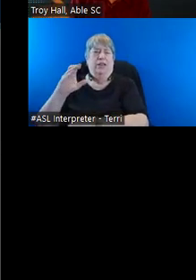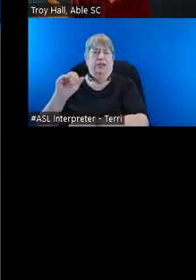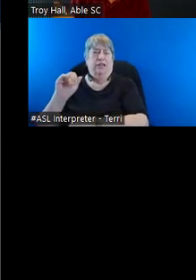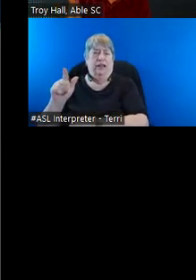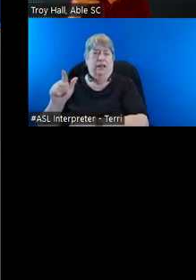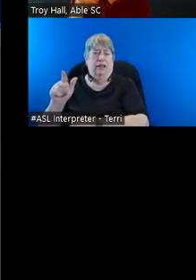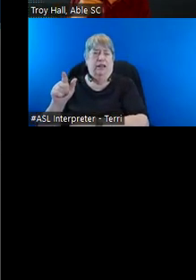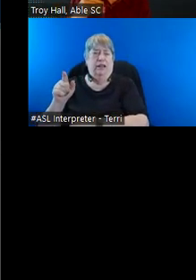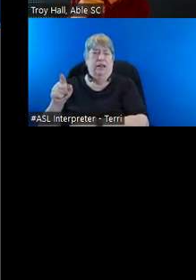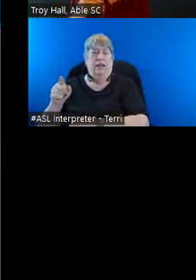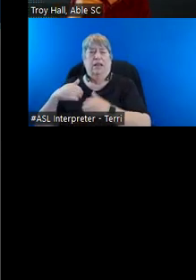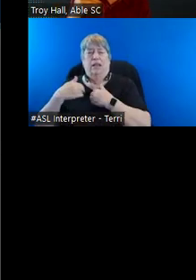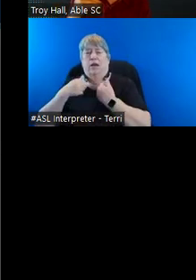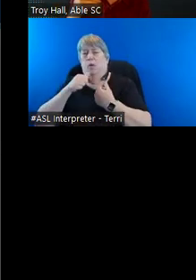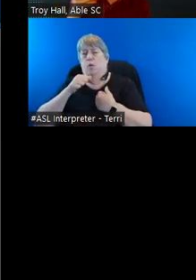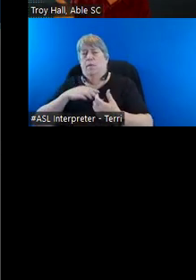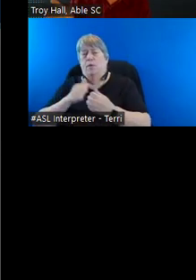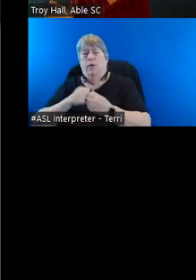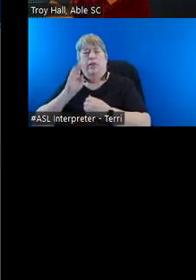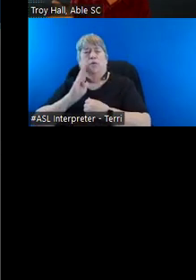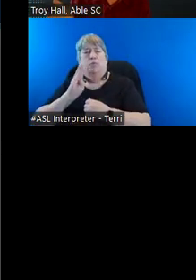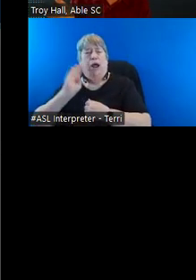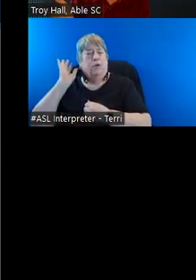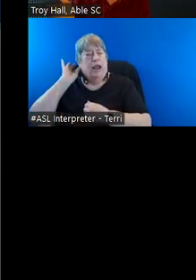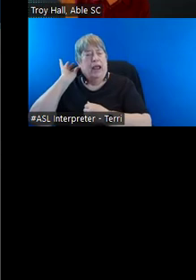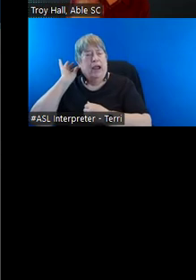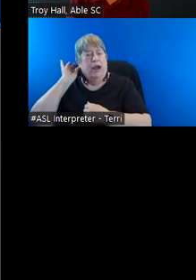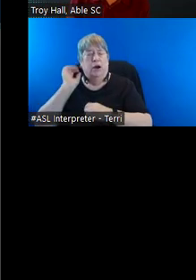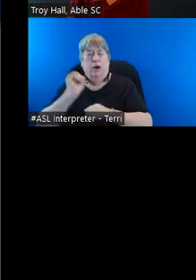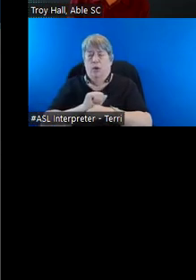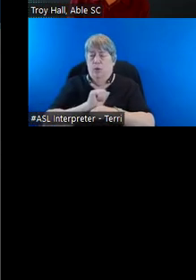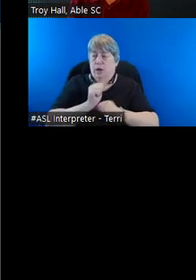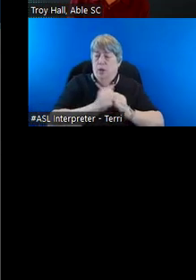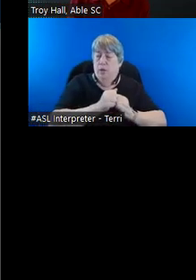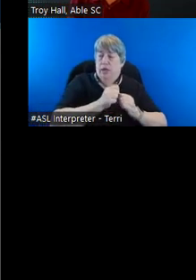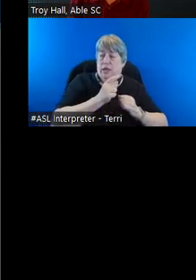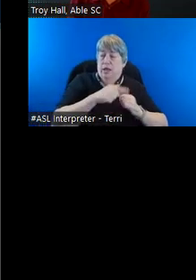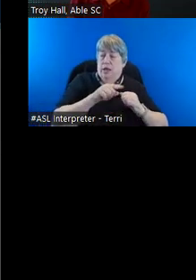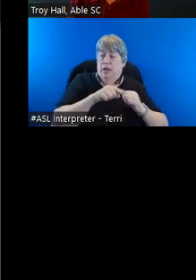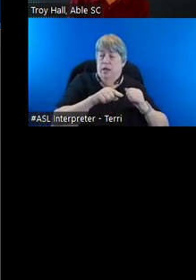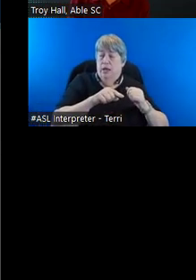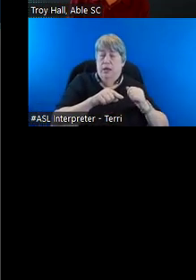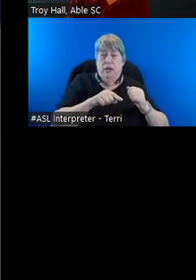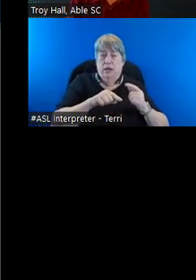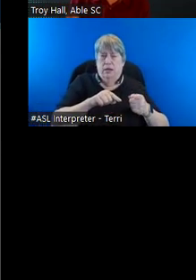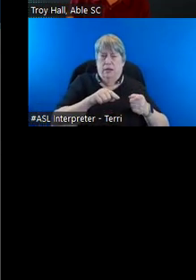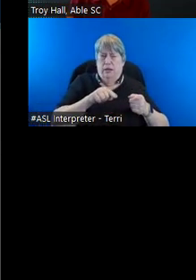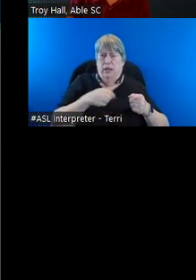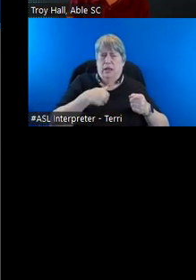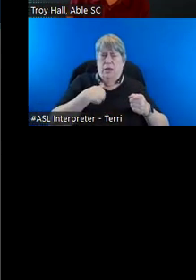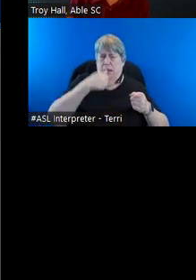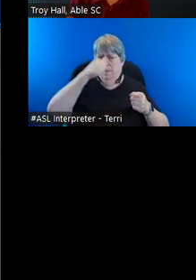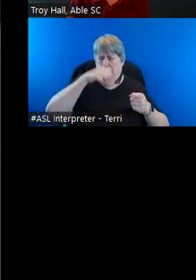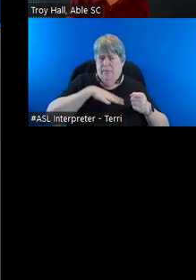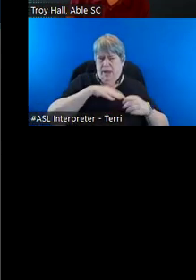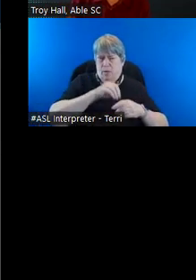woman with brown hair working with a young man with a disability with glasses. who is, I believe, filling out an interest